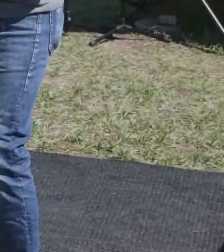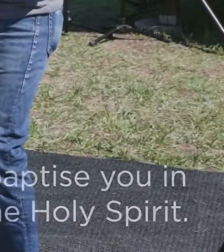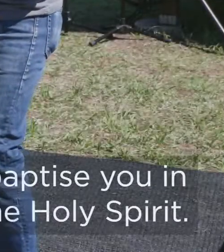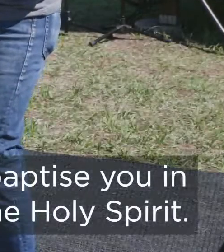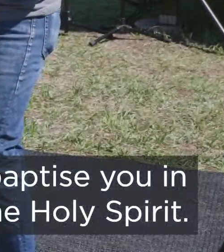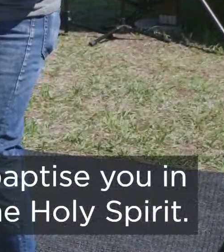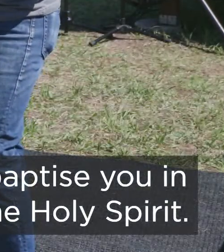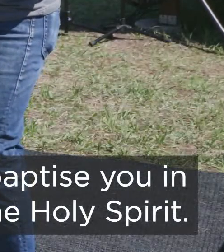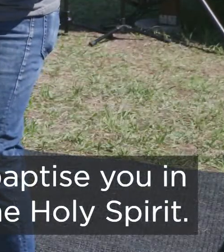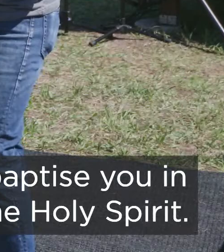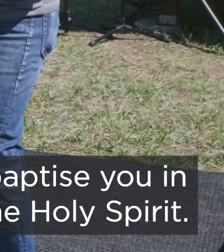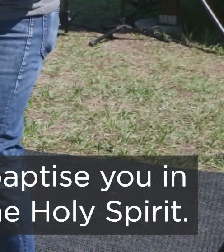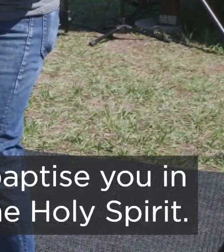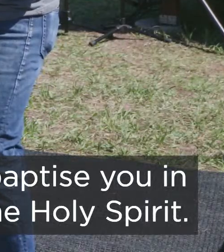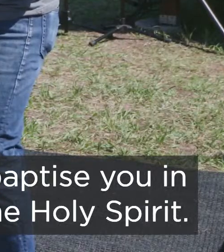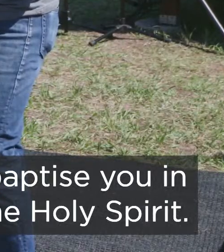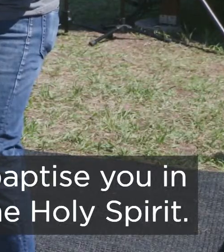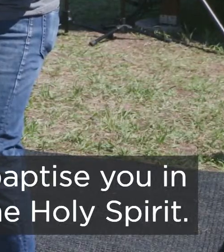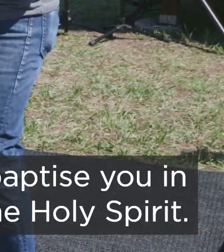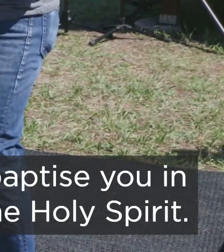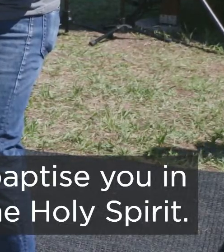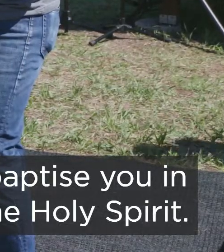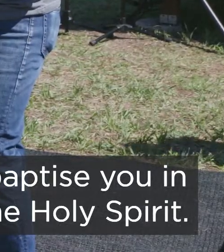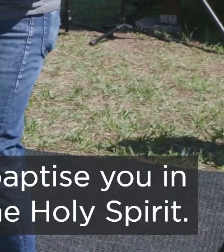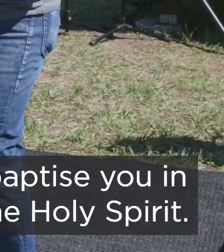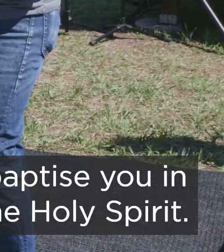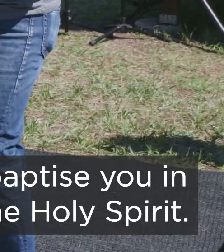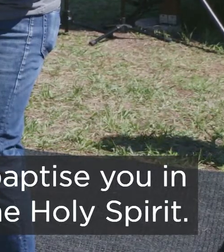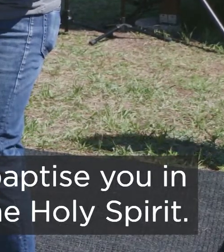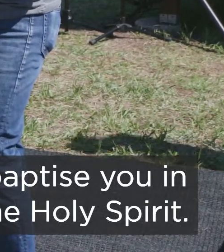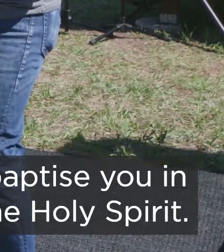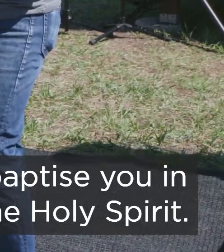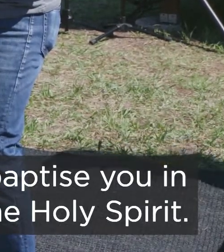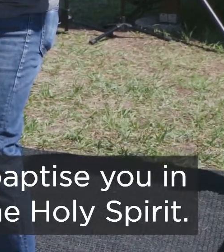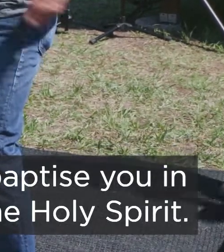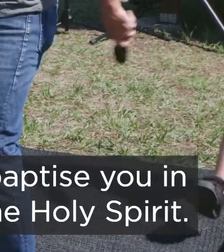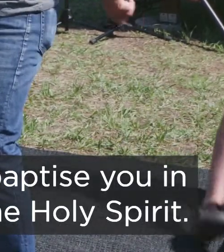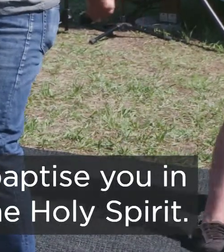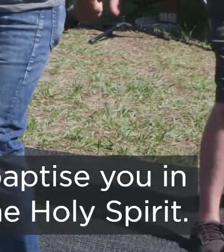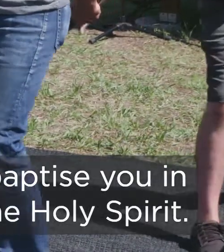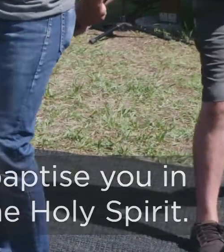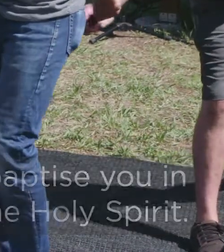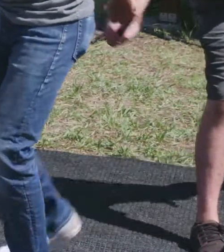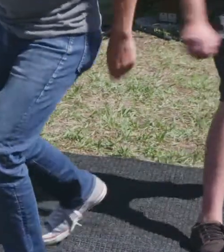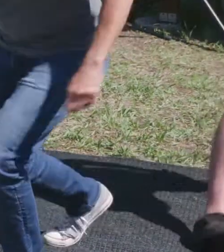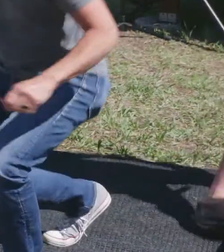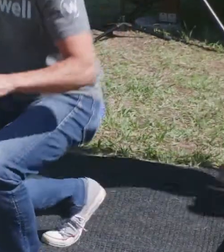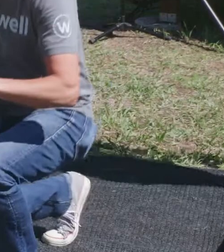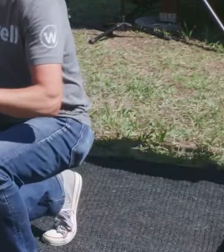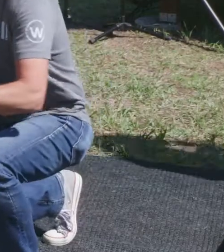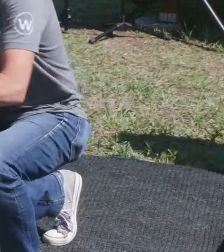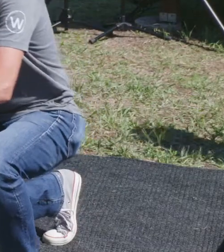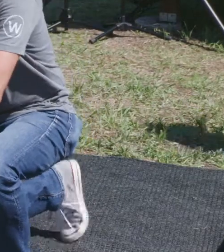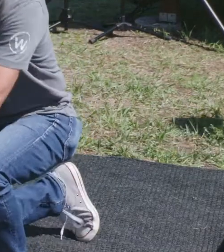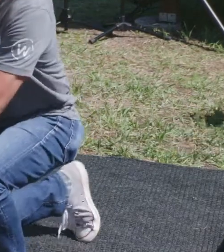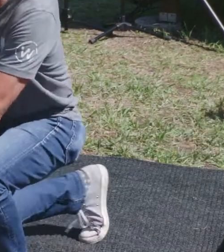Based on your profession of faith, we baptize you in the name of the Father, the Son, and the Holy Spirit.